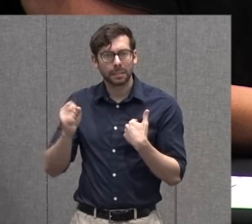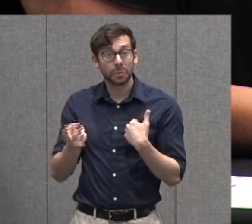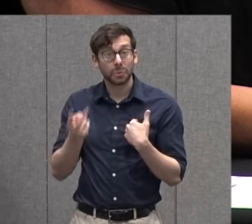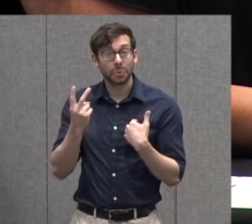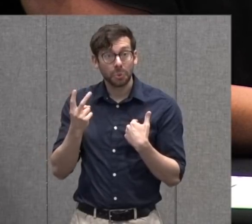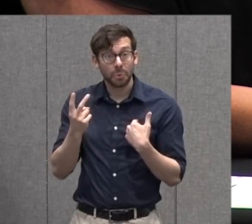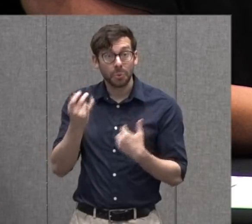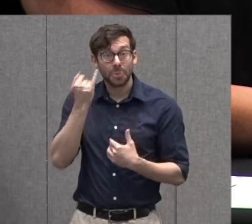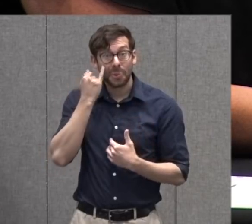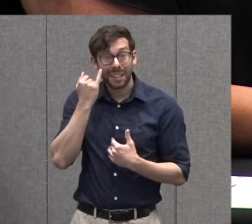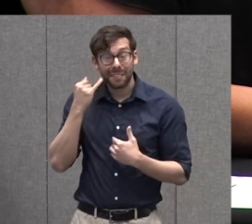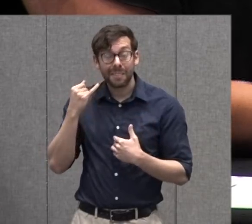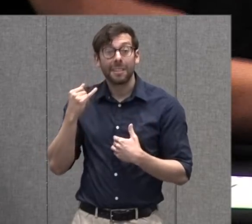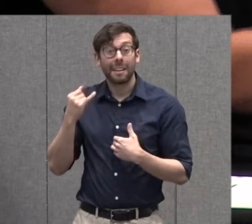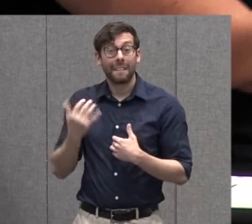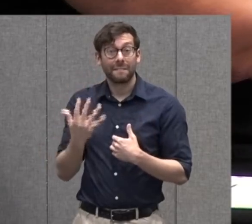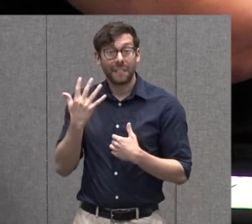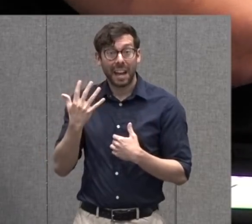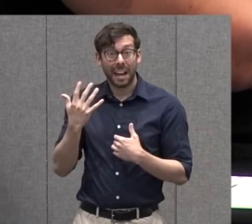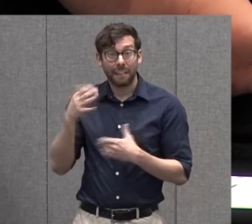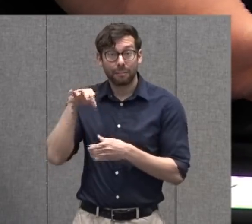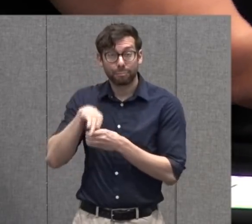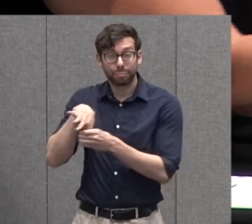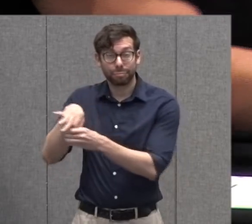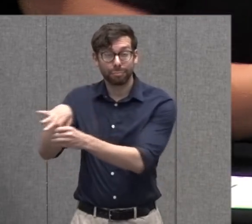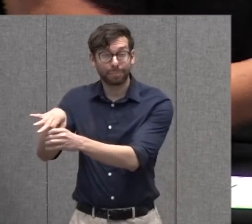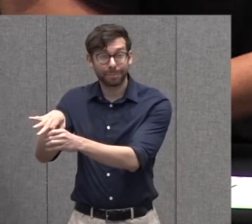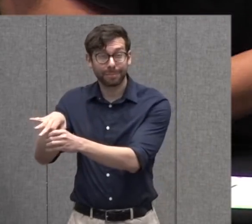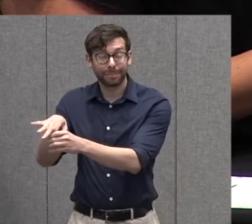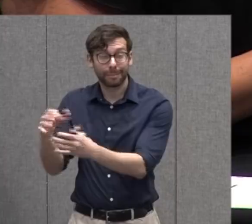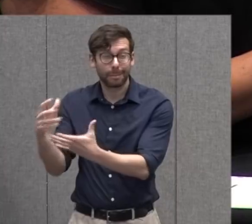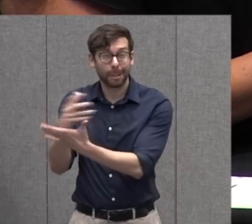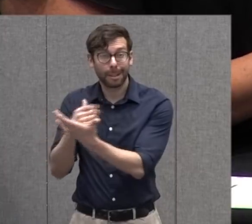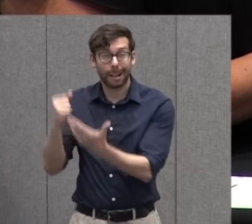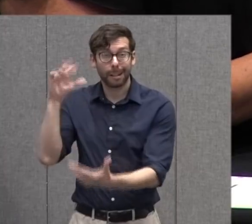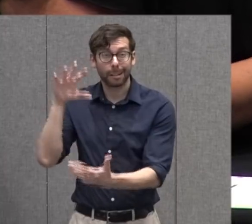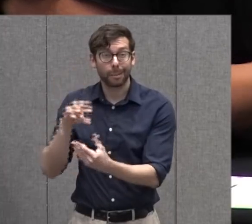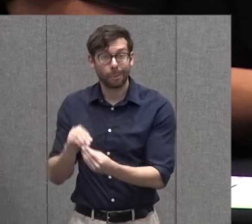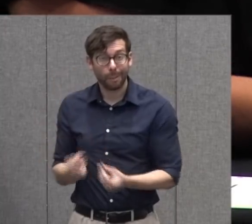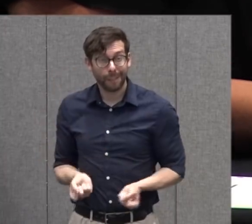plants will he get? Let's find out.